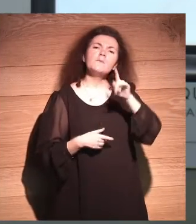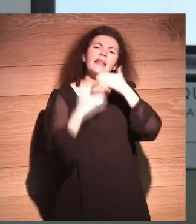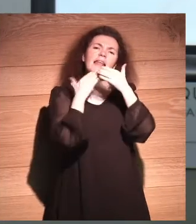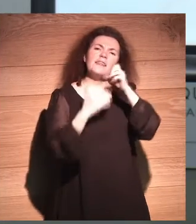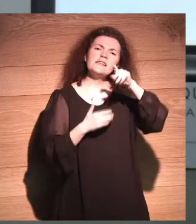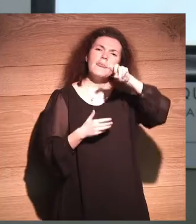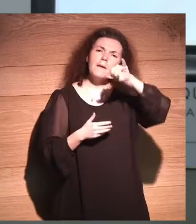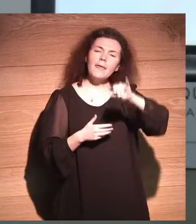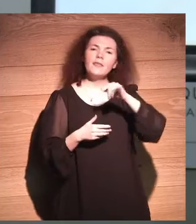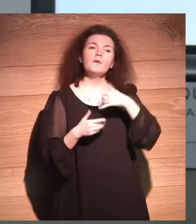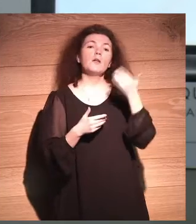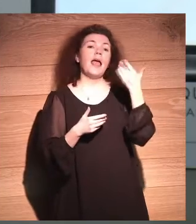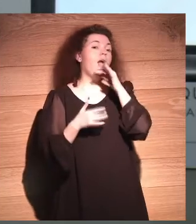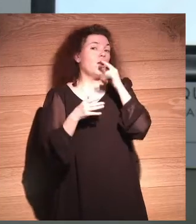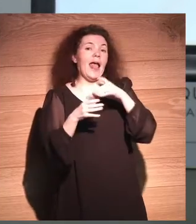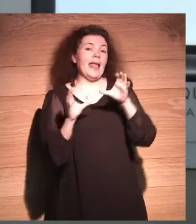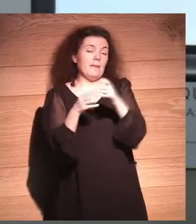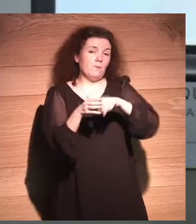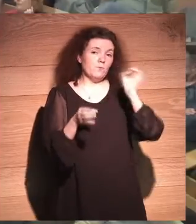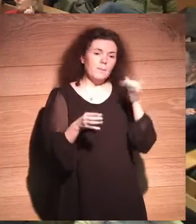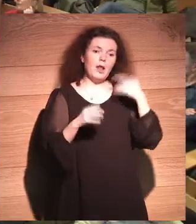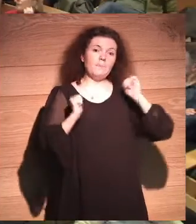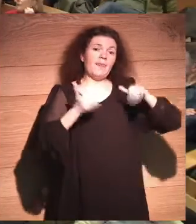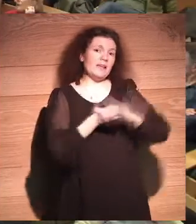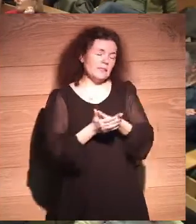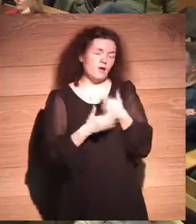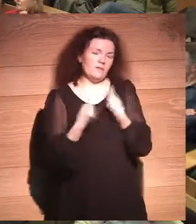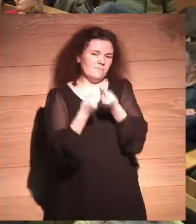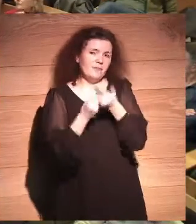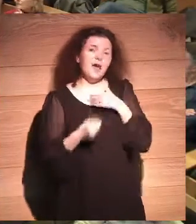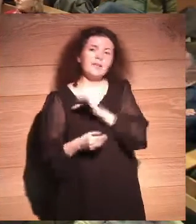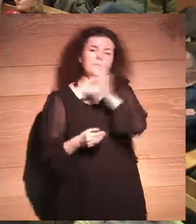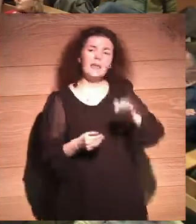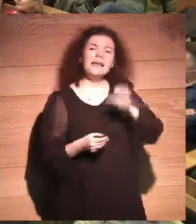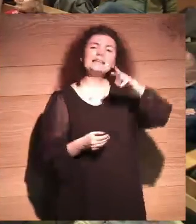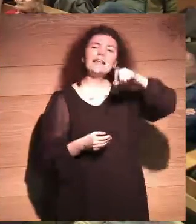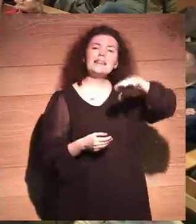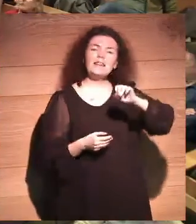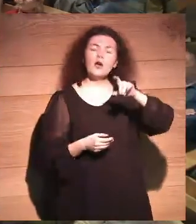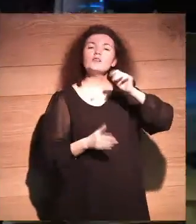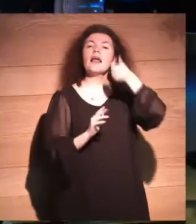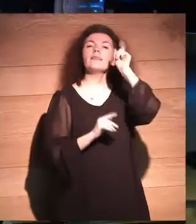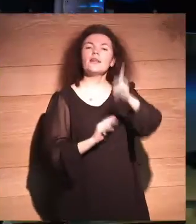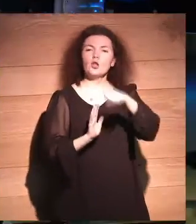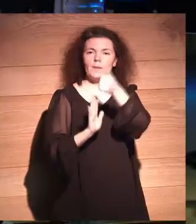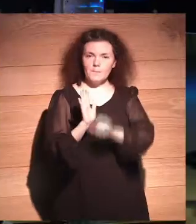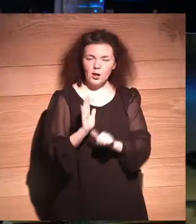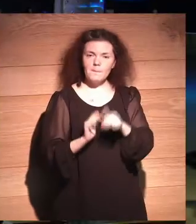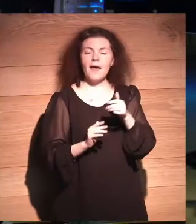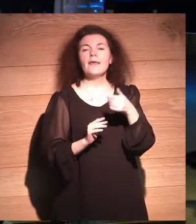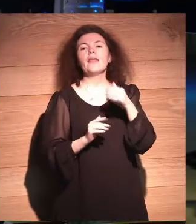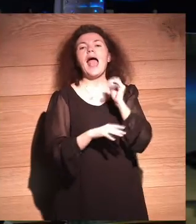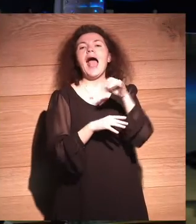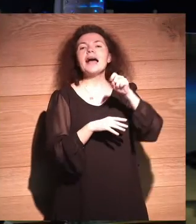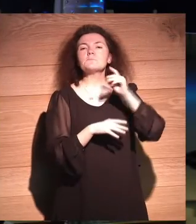David Blázquez. He's not in the Aspen team anymore, but he's been with us from the very beginning. And I give the floor to Santiago